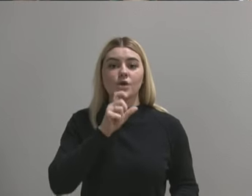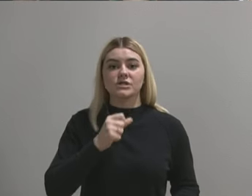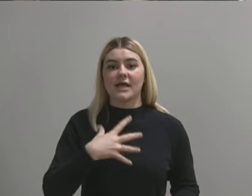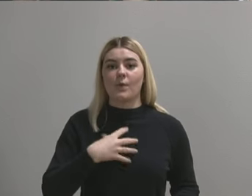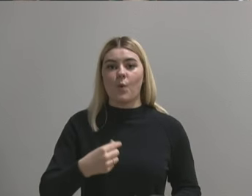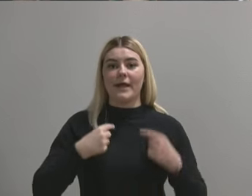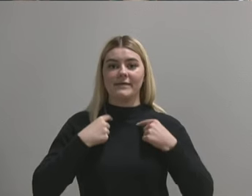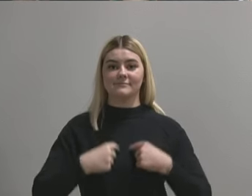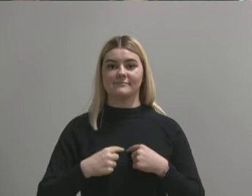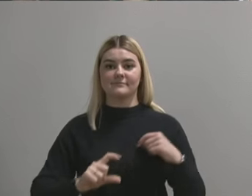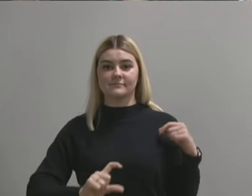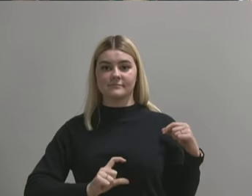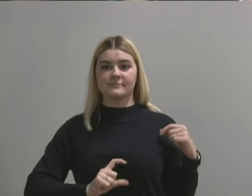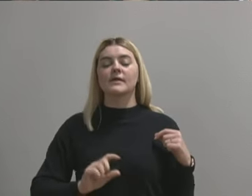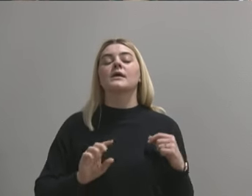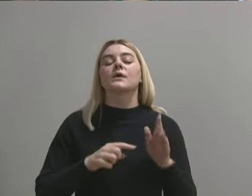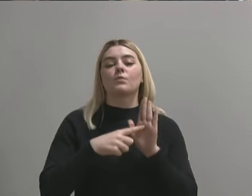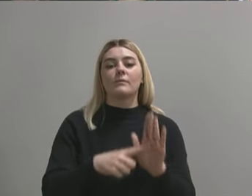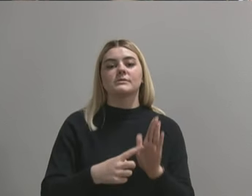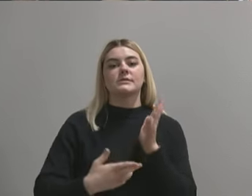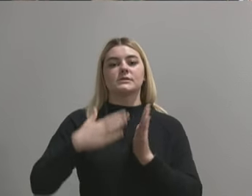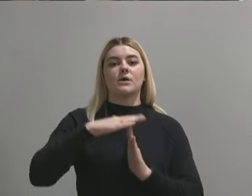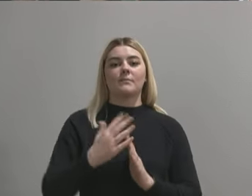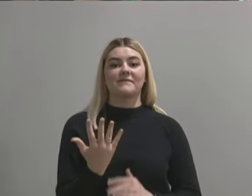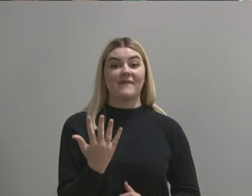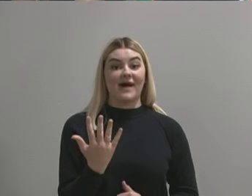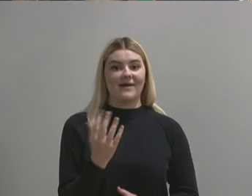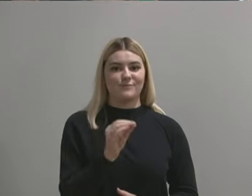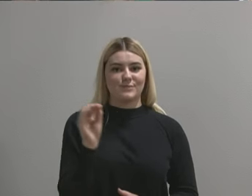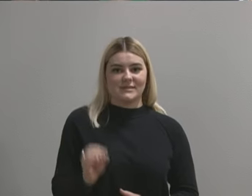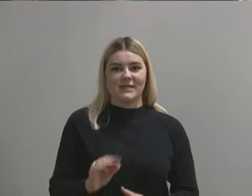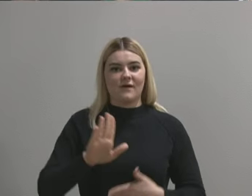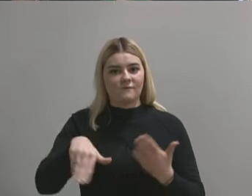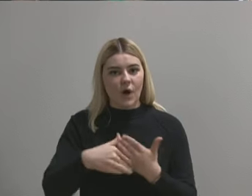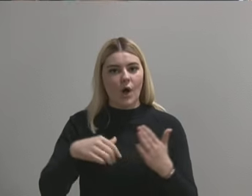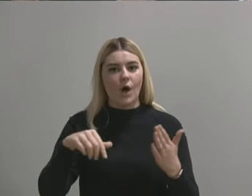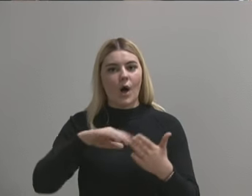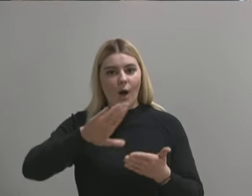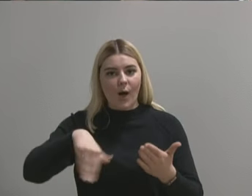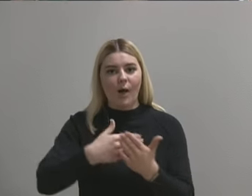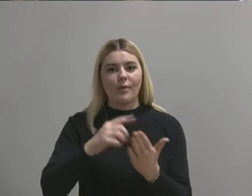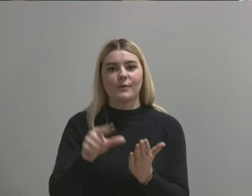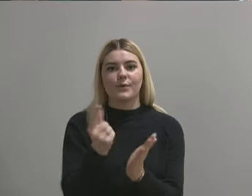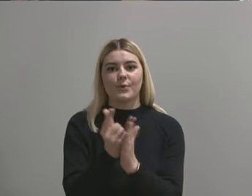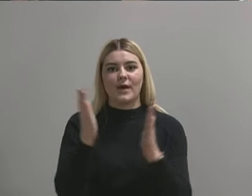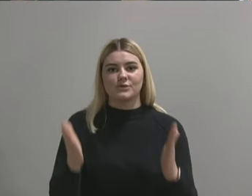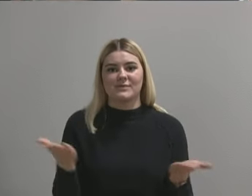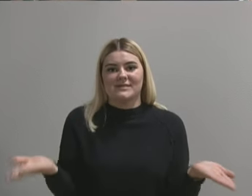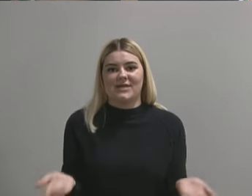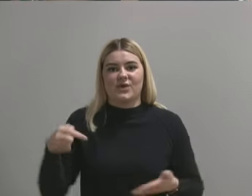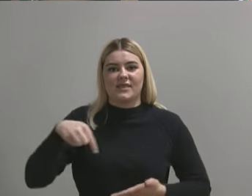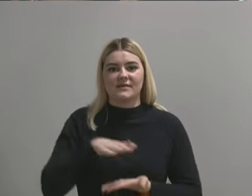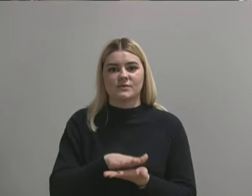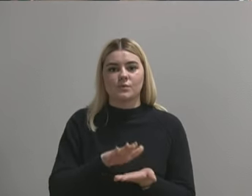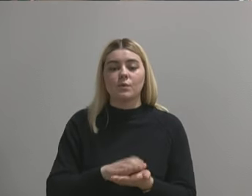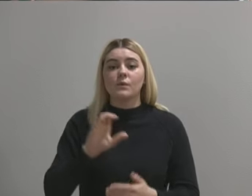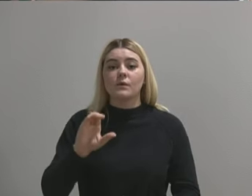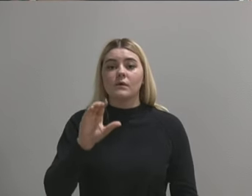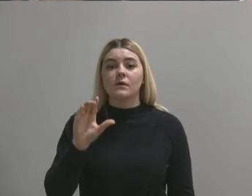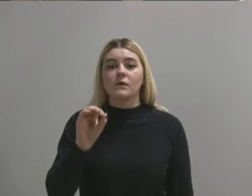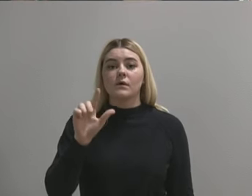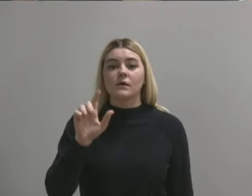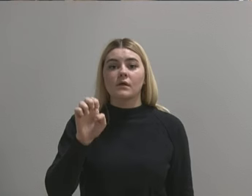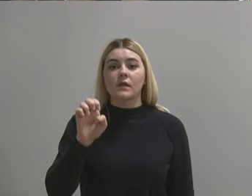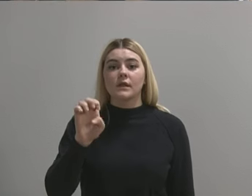top 5% of all graduates at the Jindal School. Now, Collegium 5 is UTD's four-year